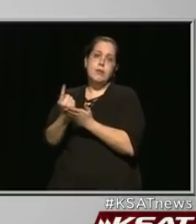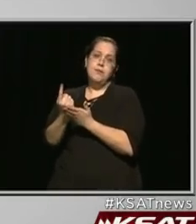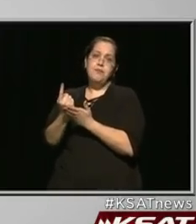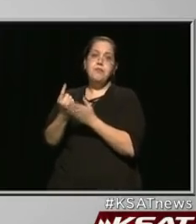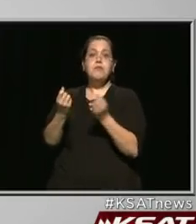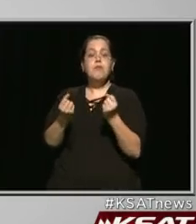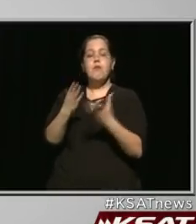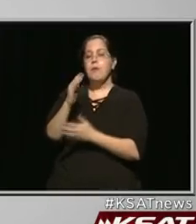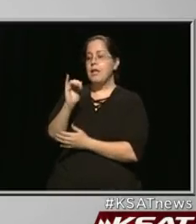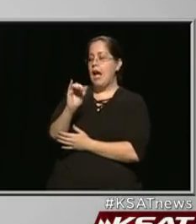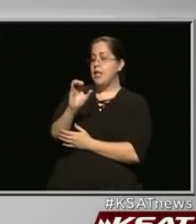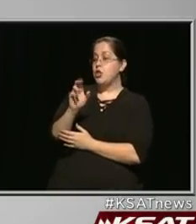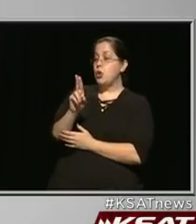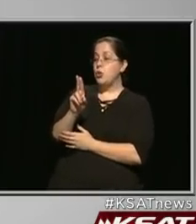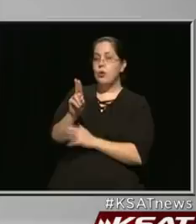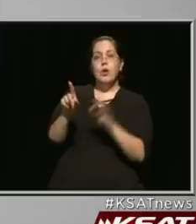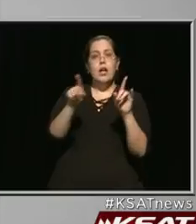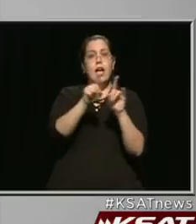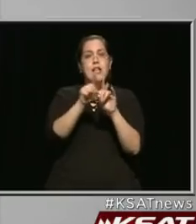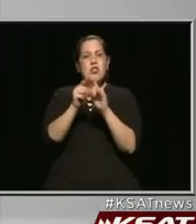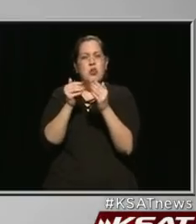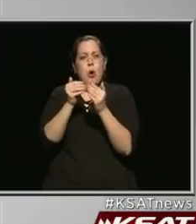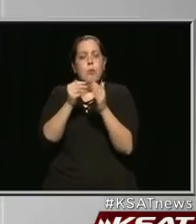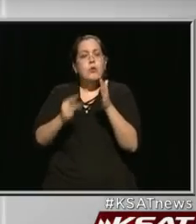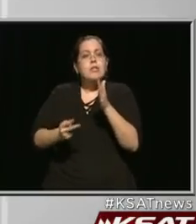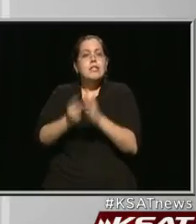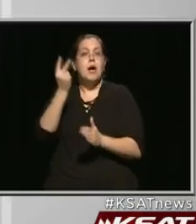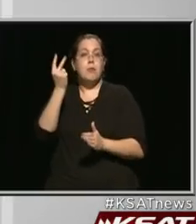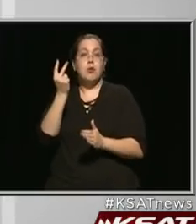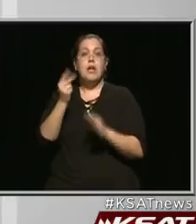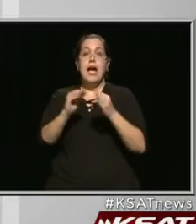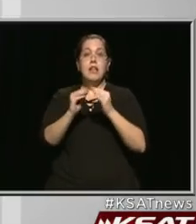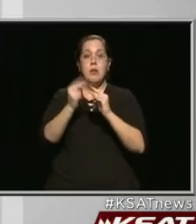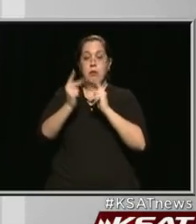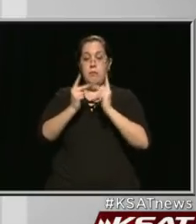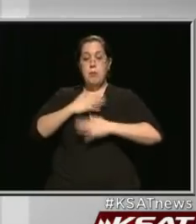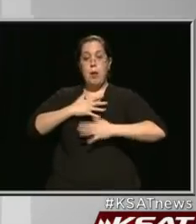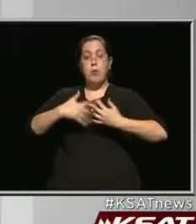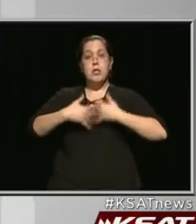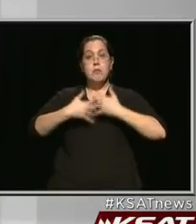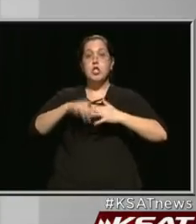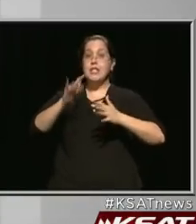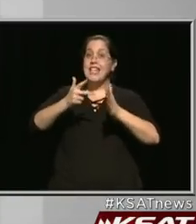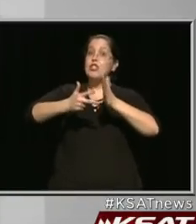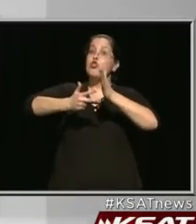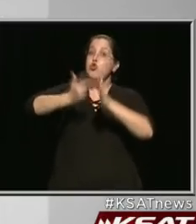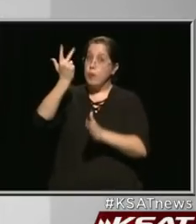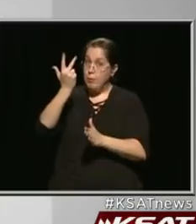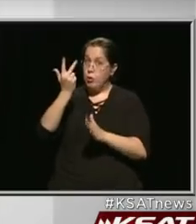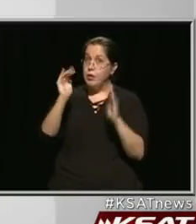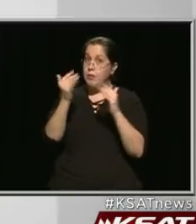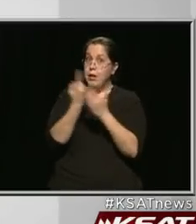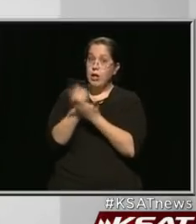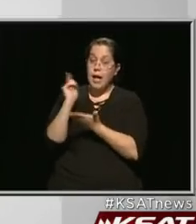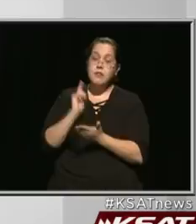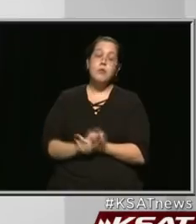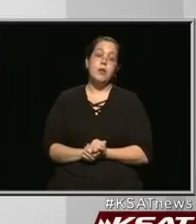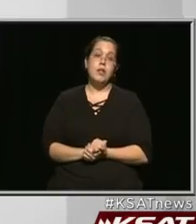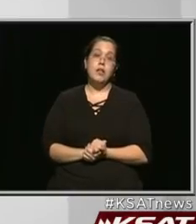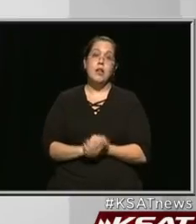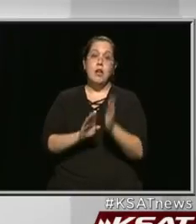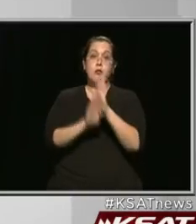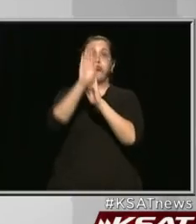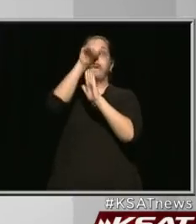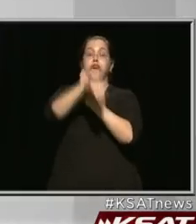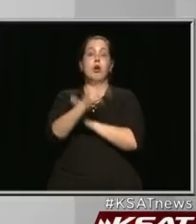number of ICU has also close to doubled, and the number on ventilators has more than tripled since last week. The surge we're